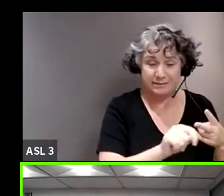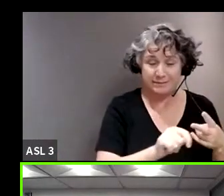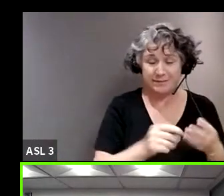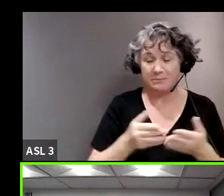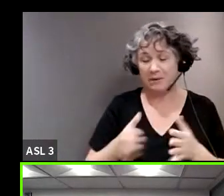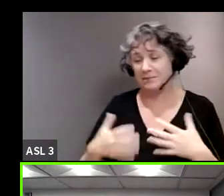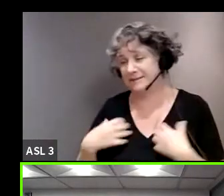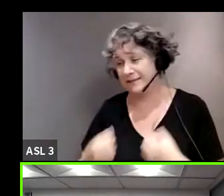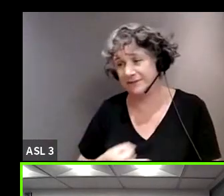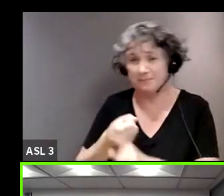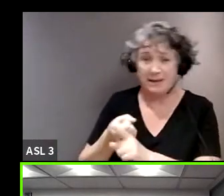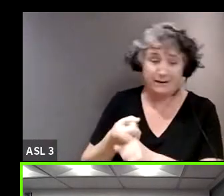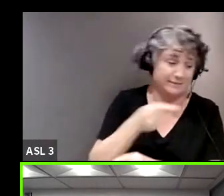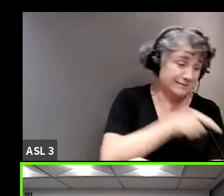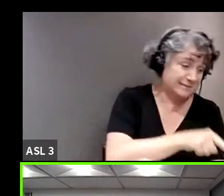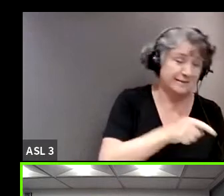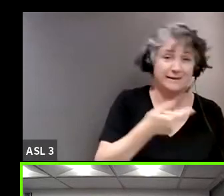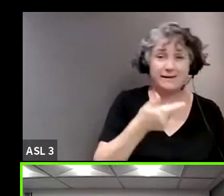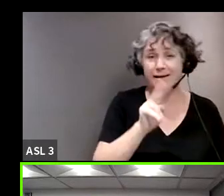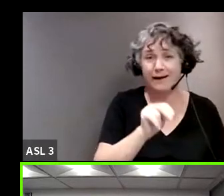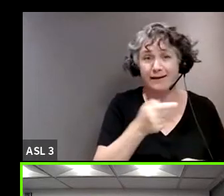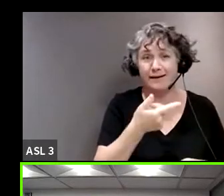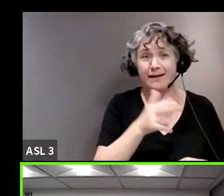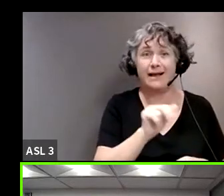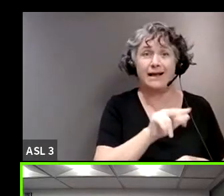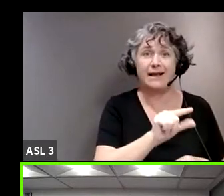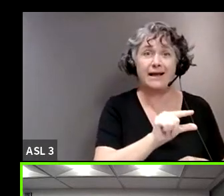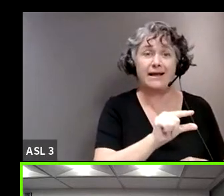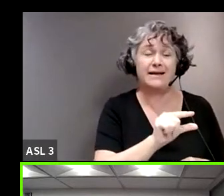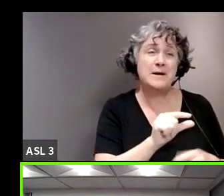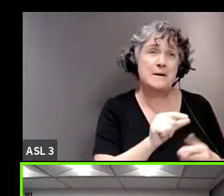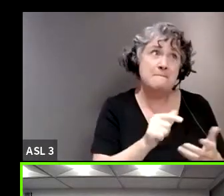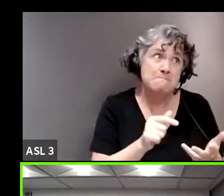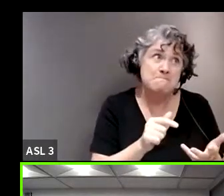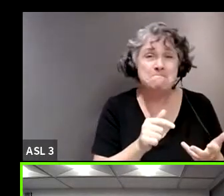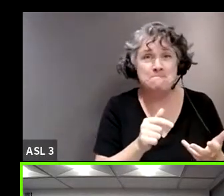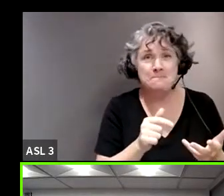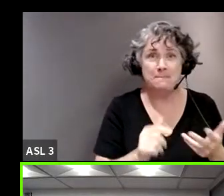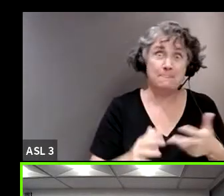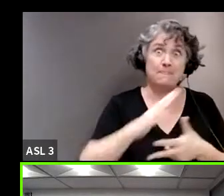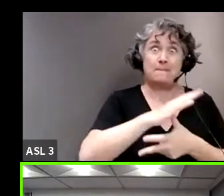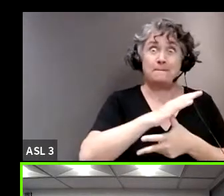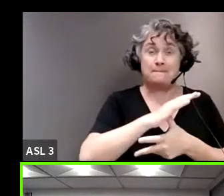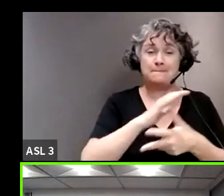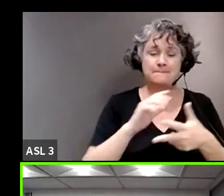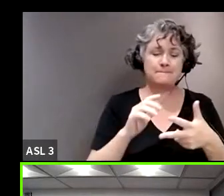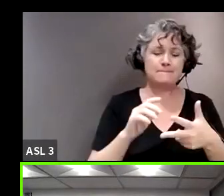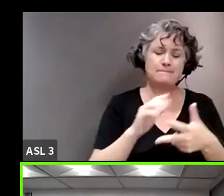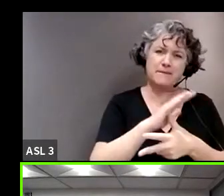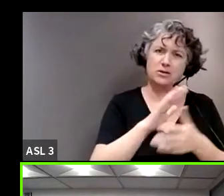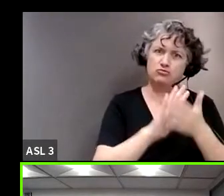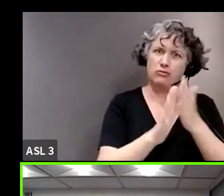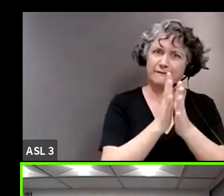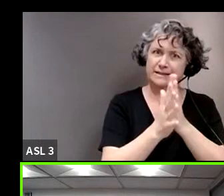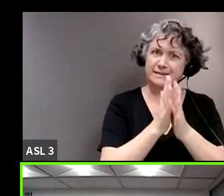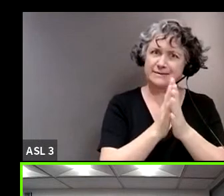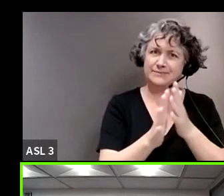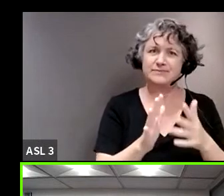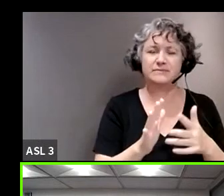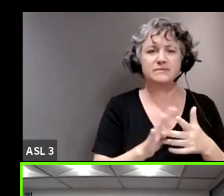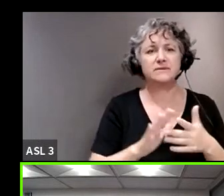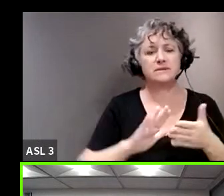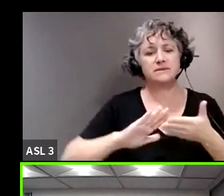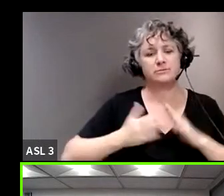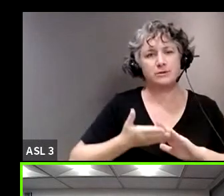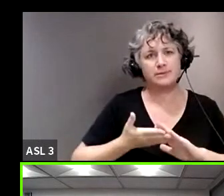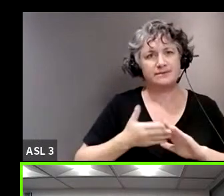is often cited as one of the top priorities in the majority of the suburban and urban uh areas of the